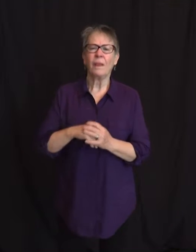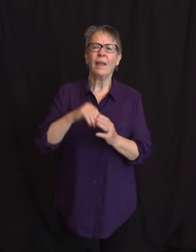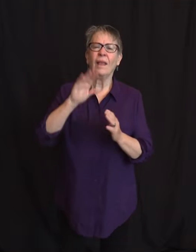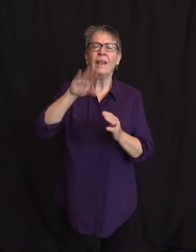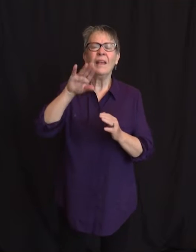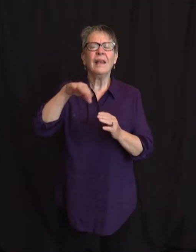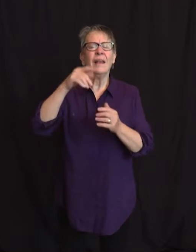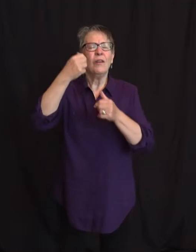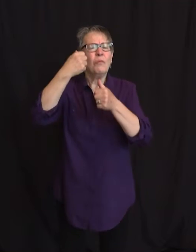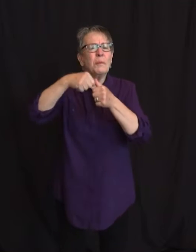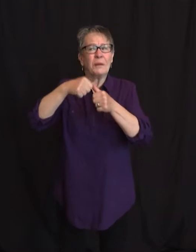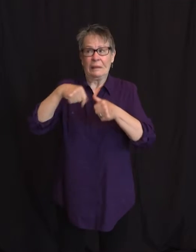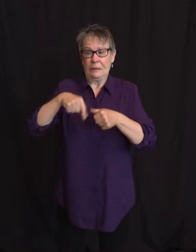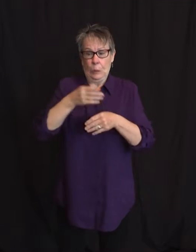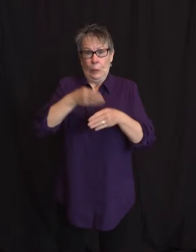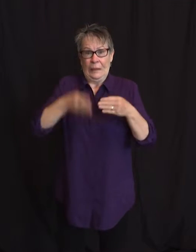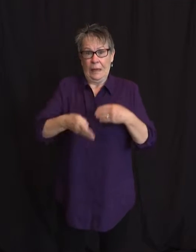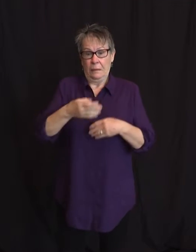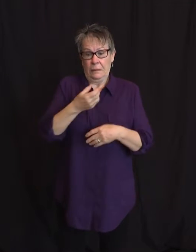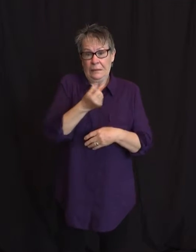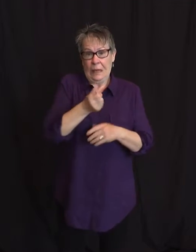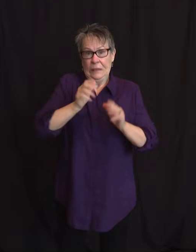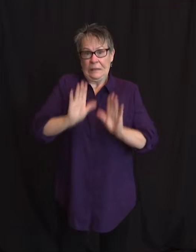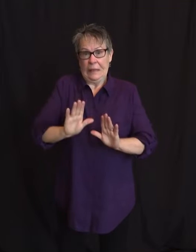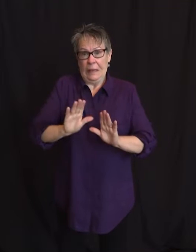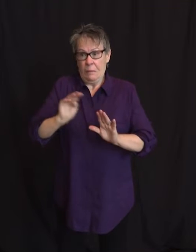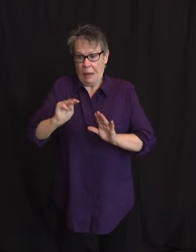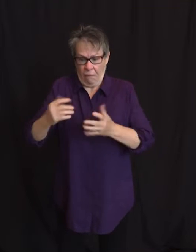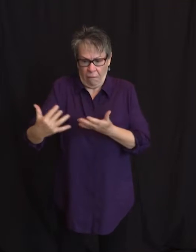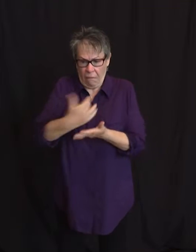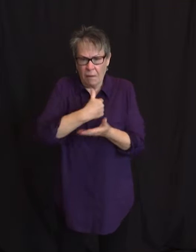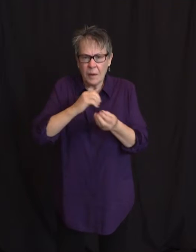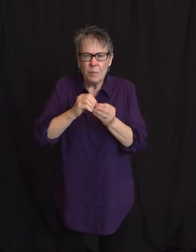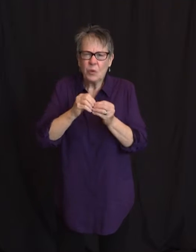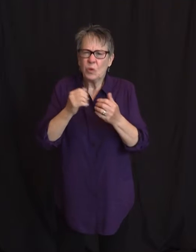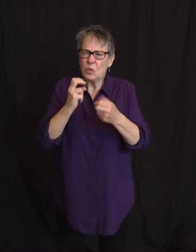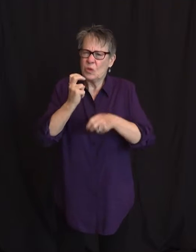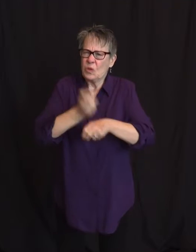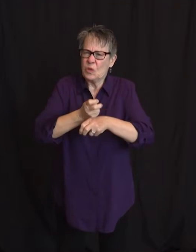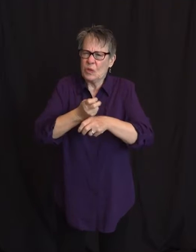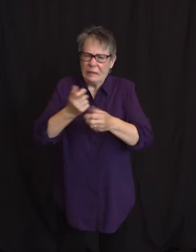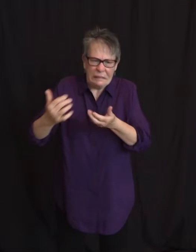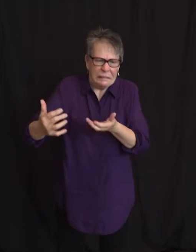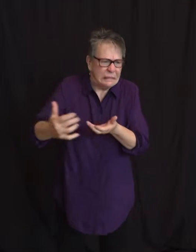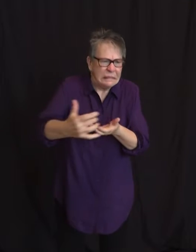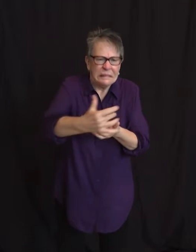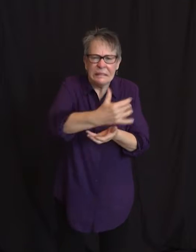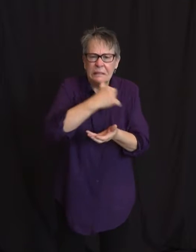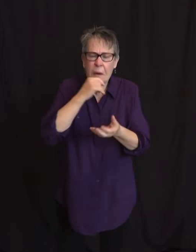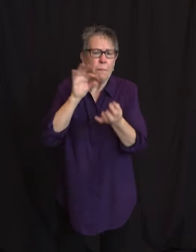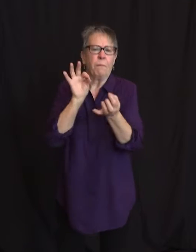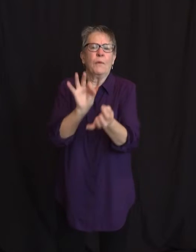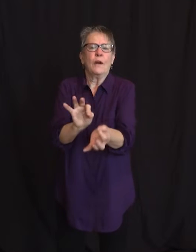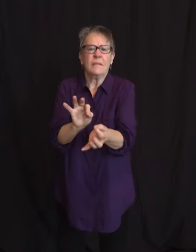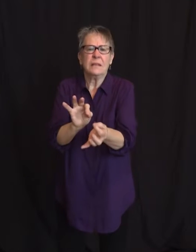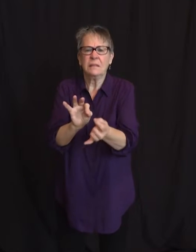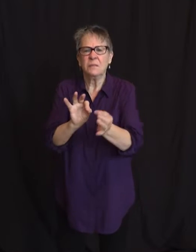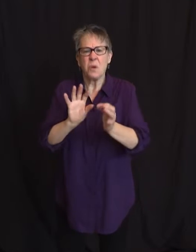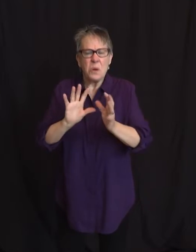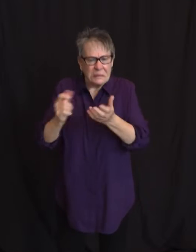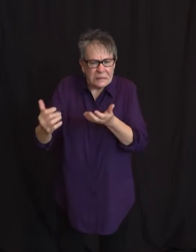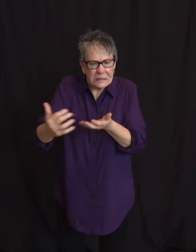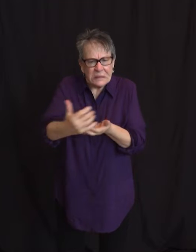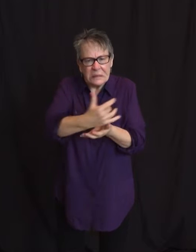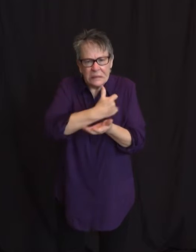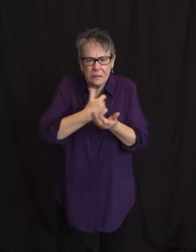choppy. And to be clear, our progress to date has been driven by both the hard work of literally tens of